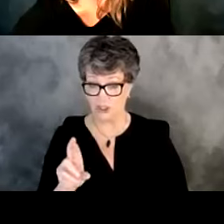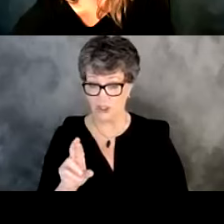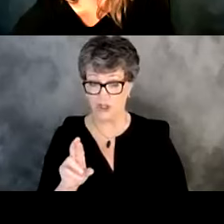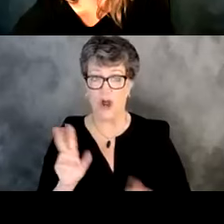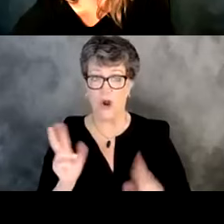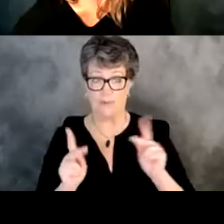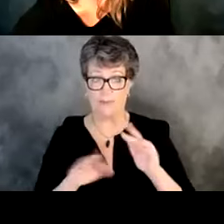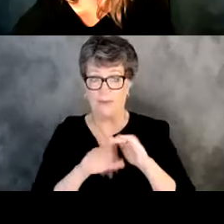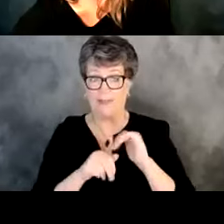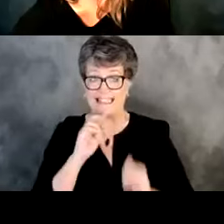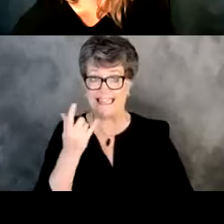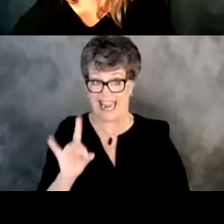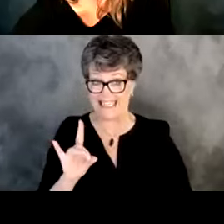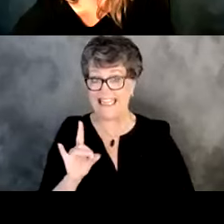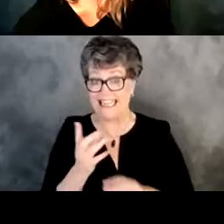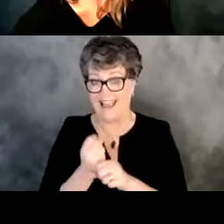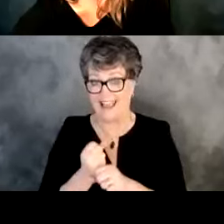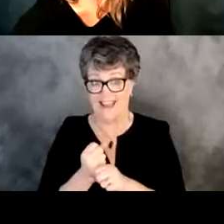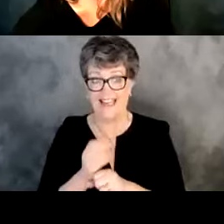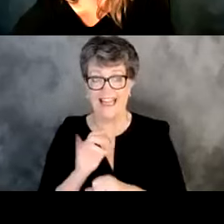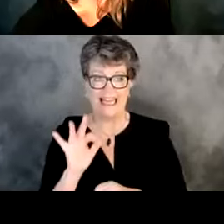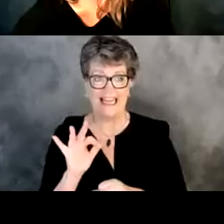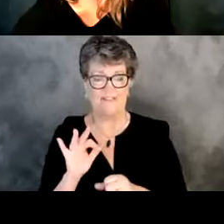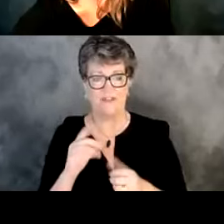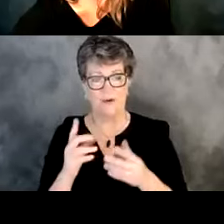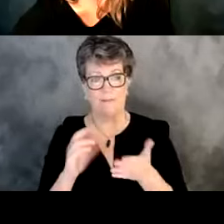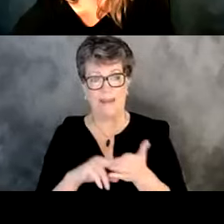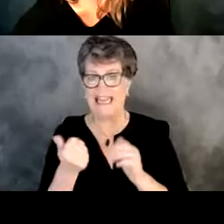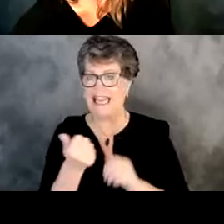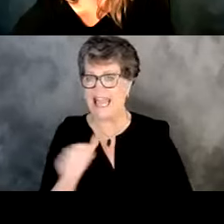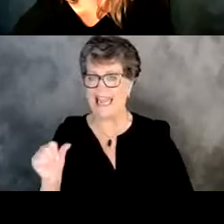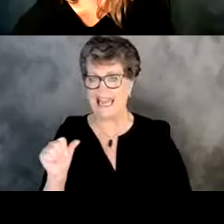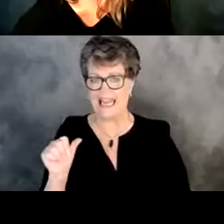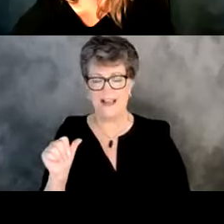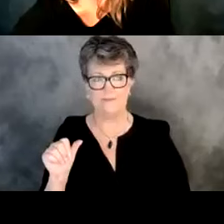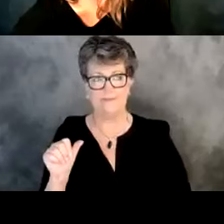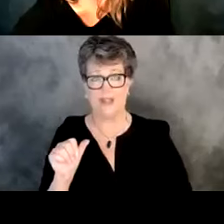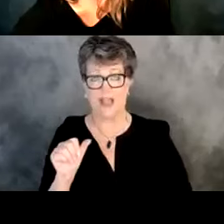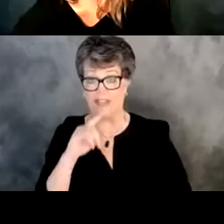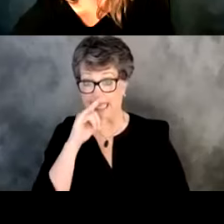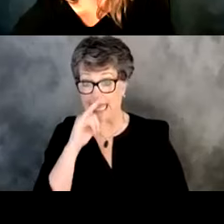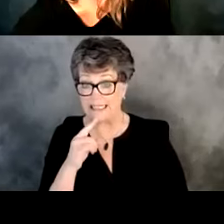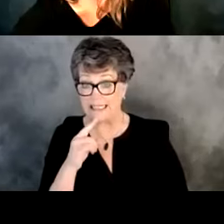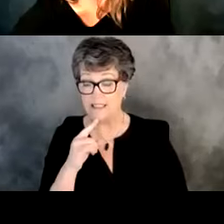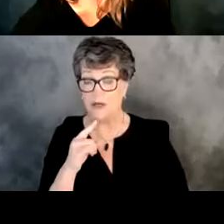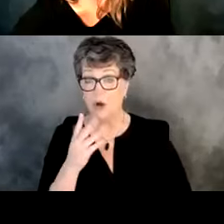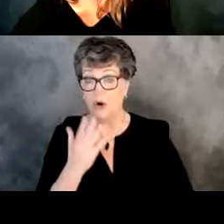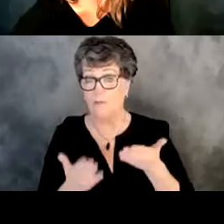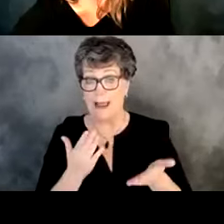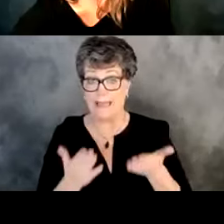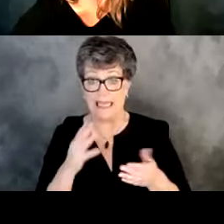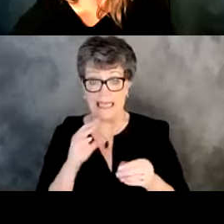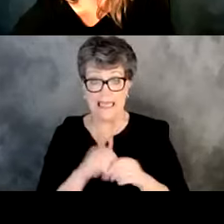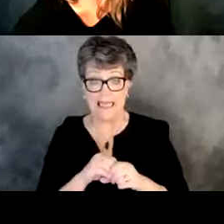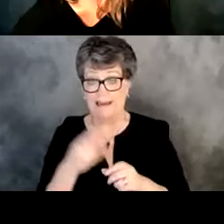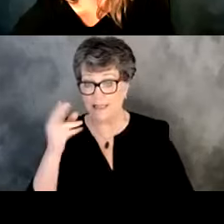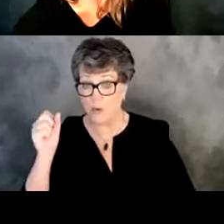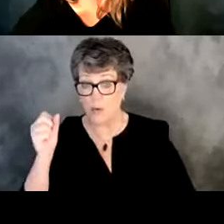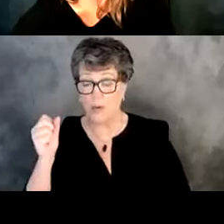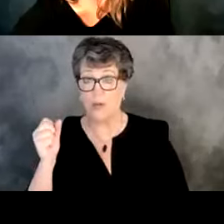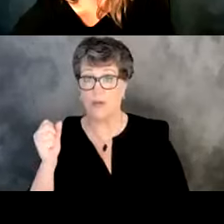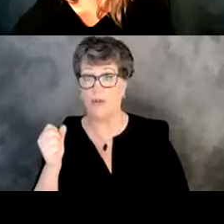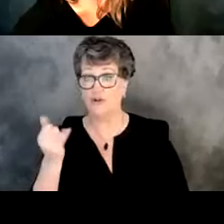under 18 can get. So if you're talking about any of your kids who may be in high school,